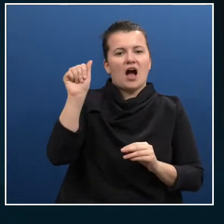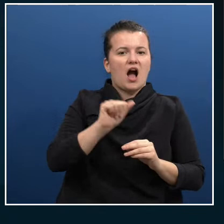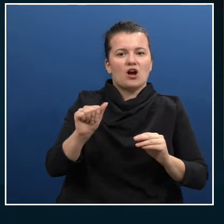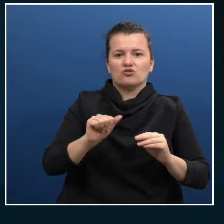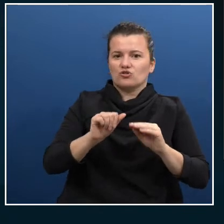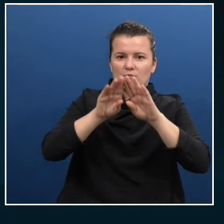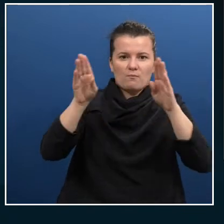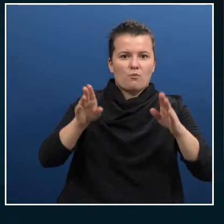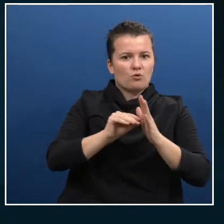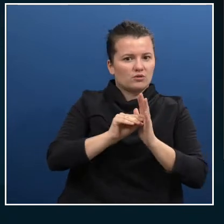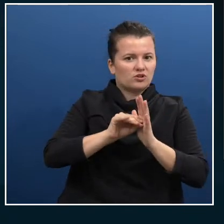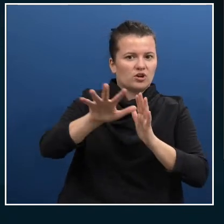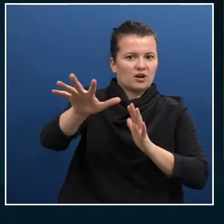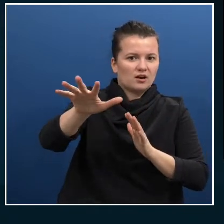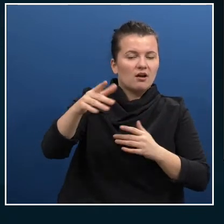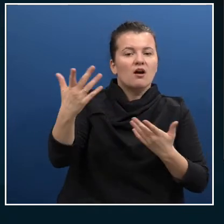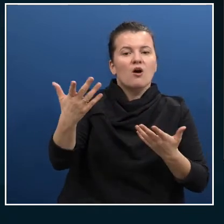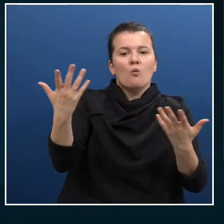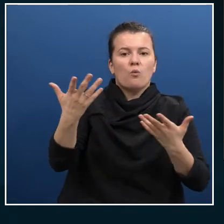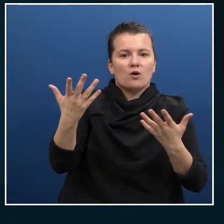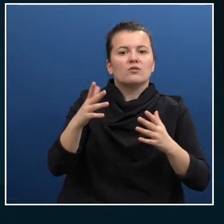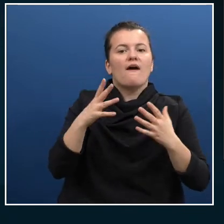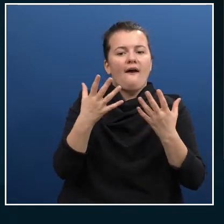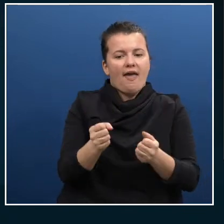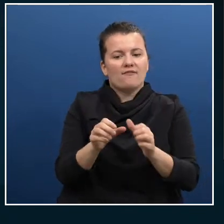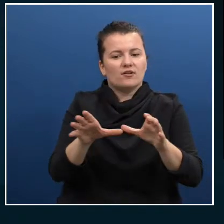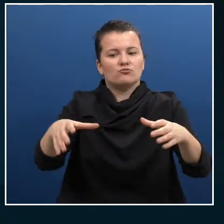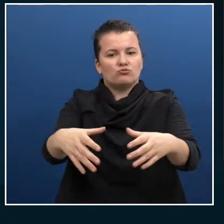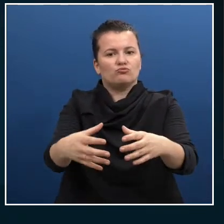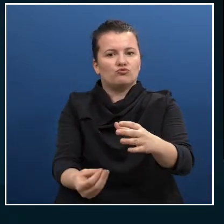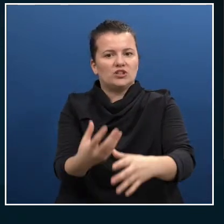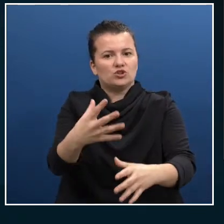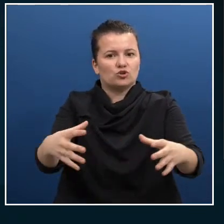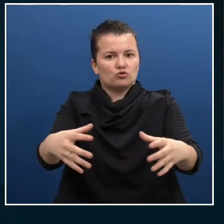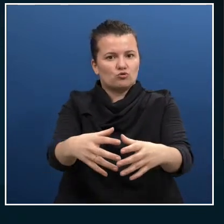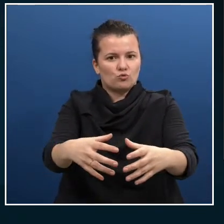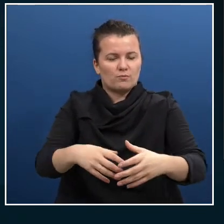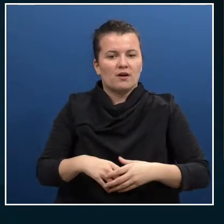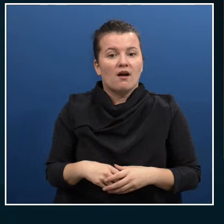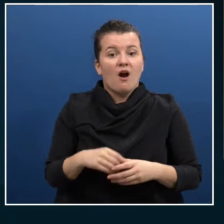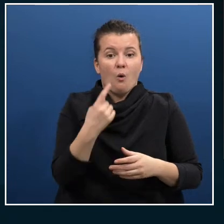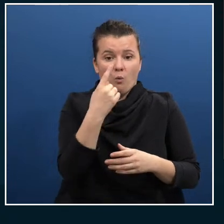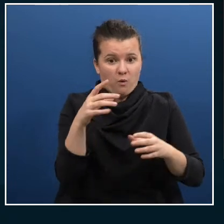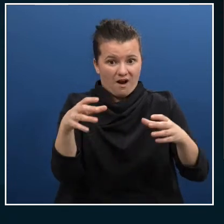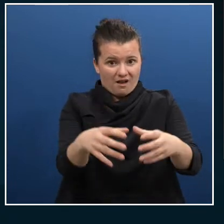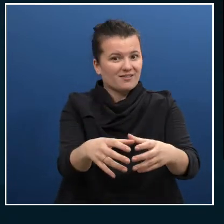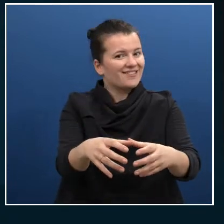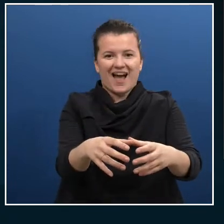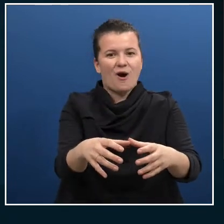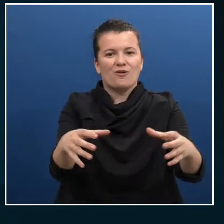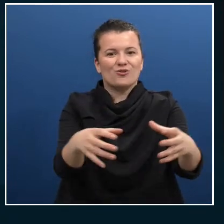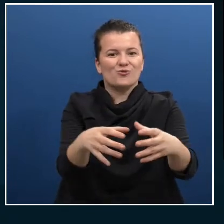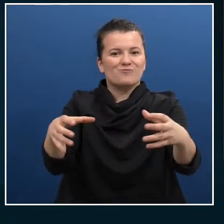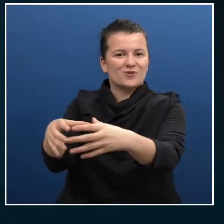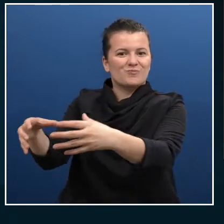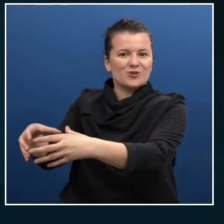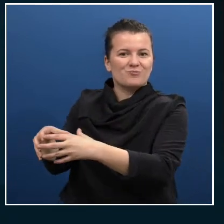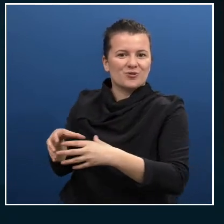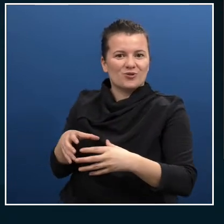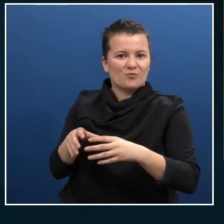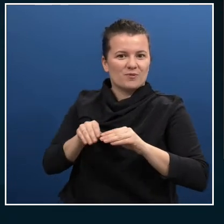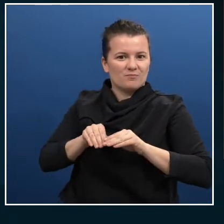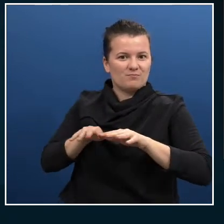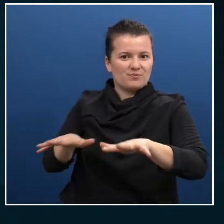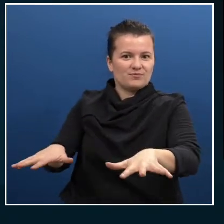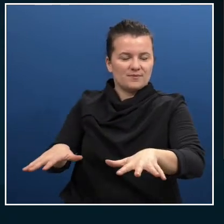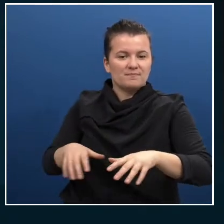usually a resource group, right? But now we're deploying towards multiple resource groups. So we need to make sure that the scope of this